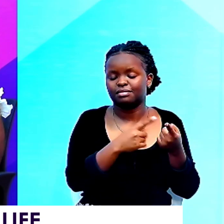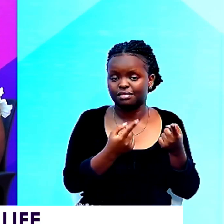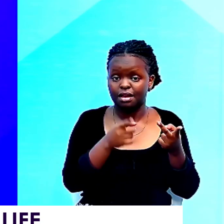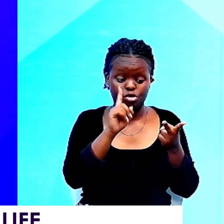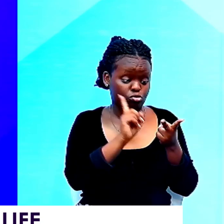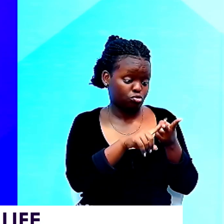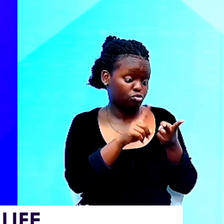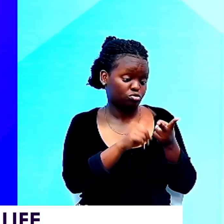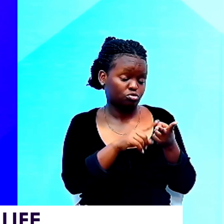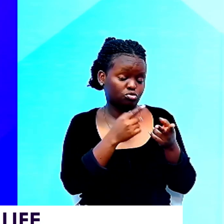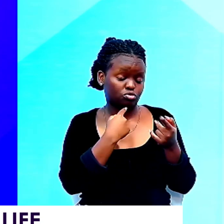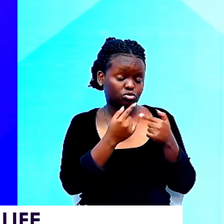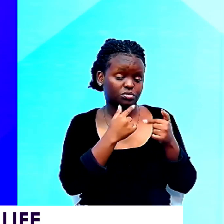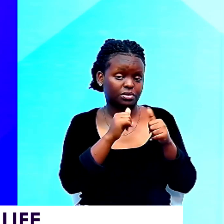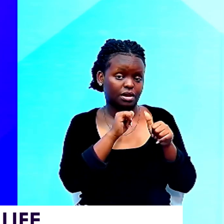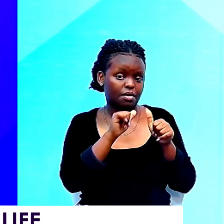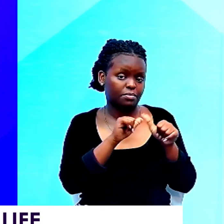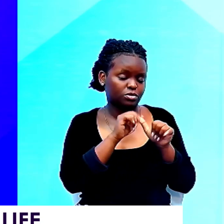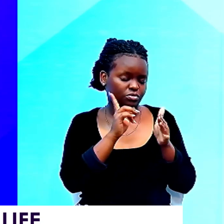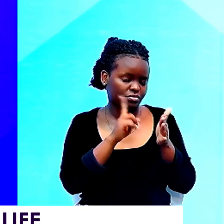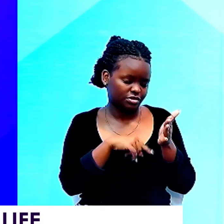talk of